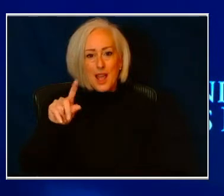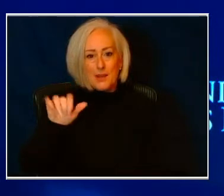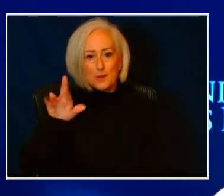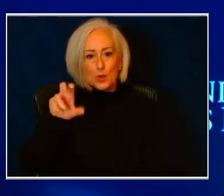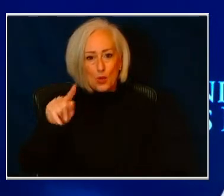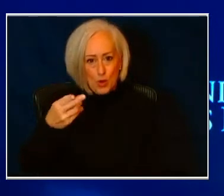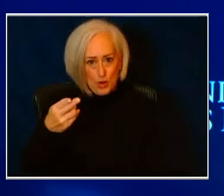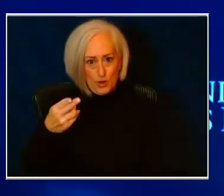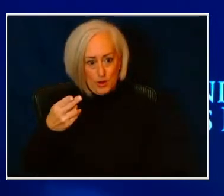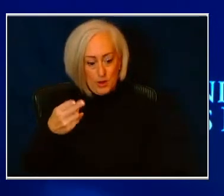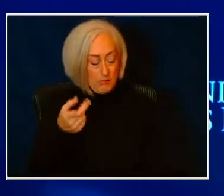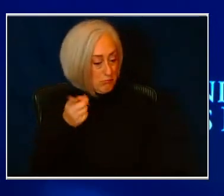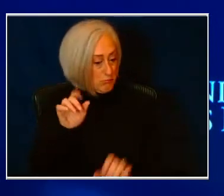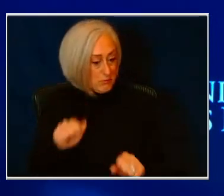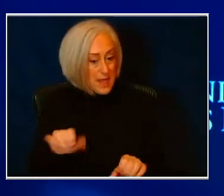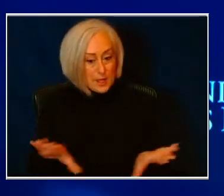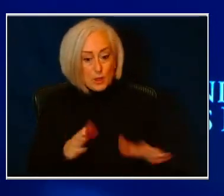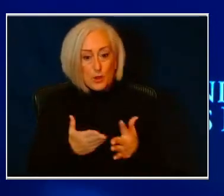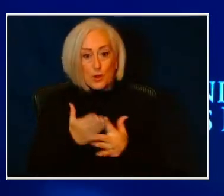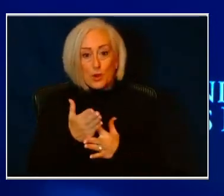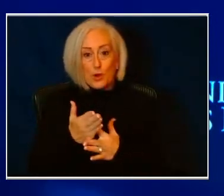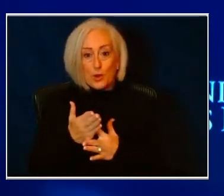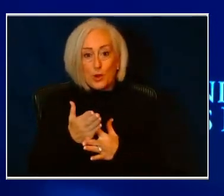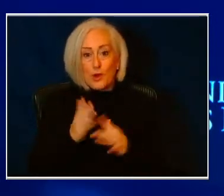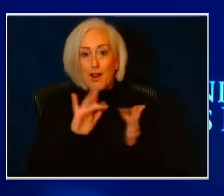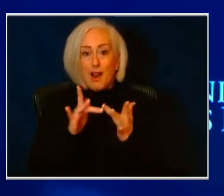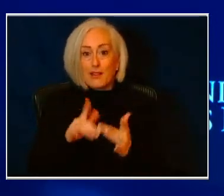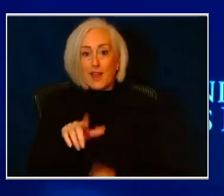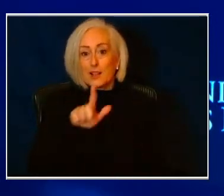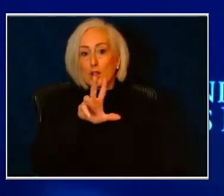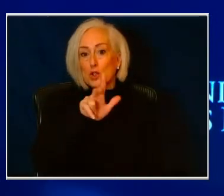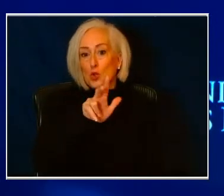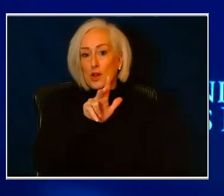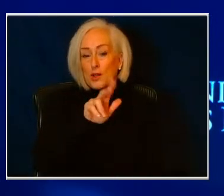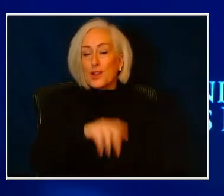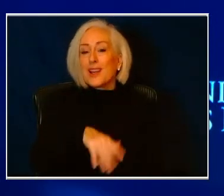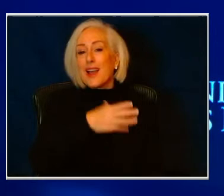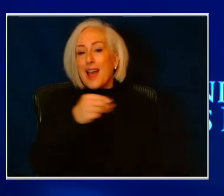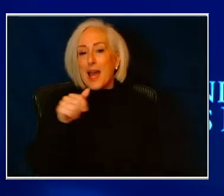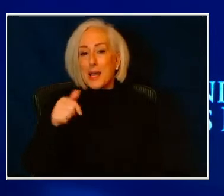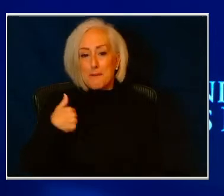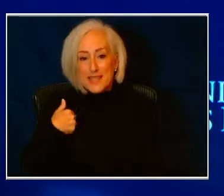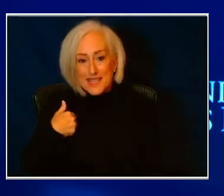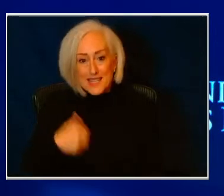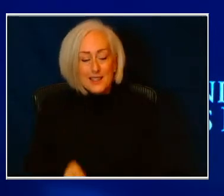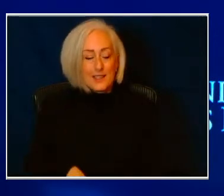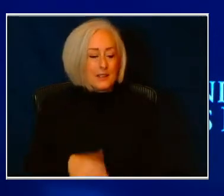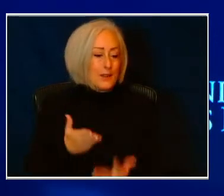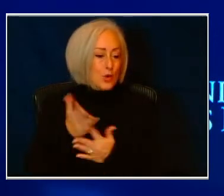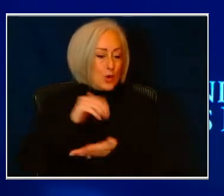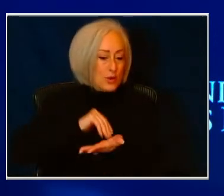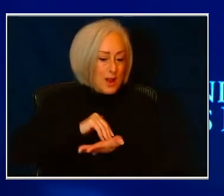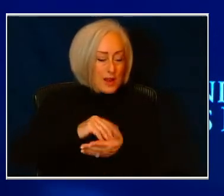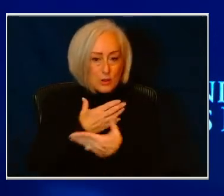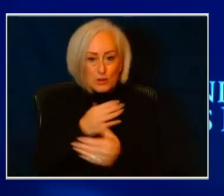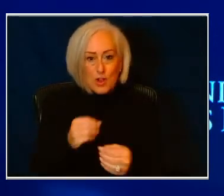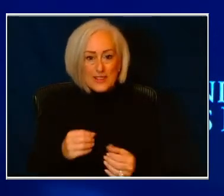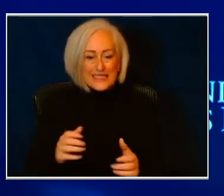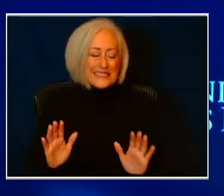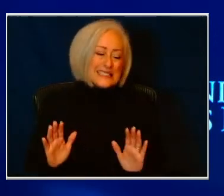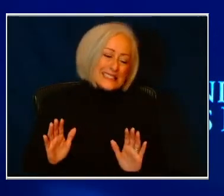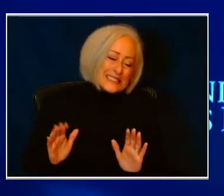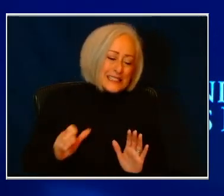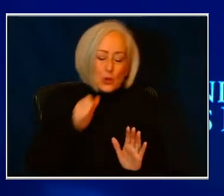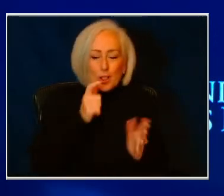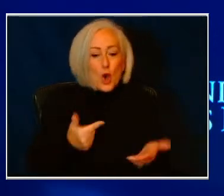can do it through, online, like 23andMe. You can do it through your doctor's office. Now, we don't recommend it in a casual